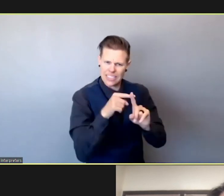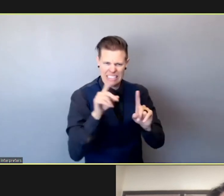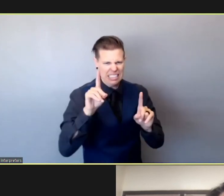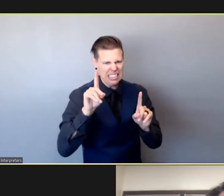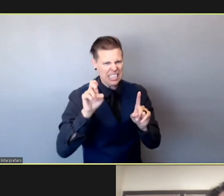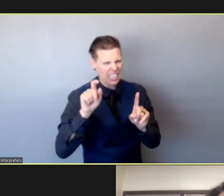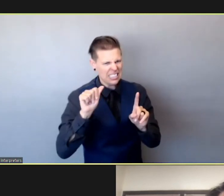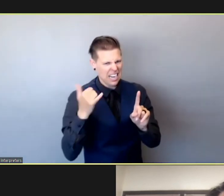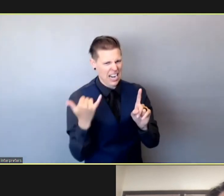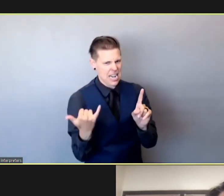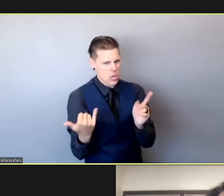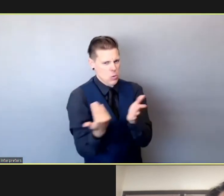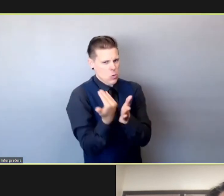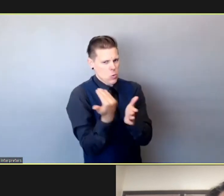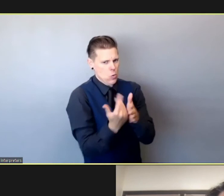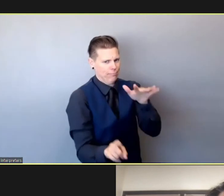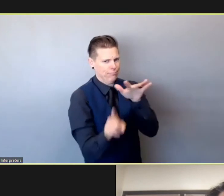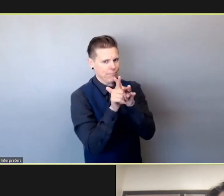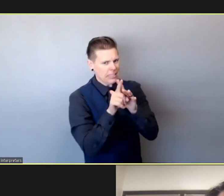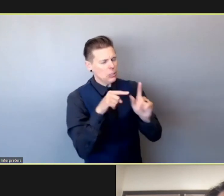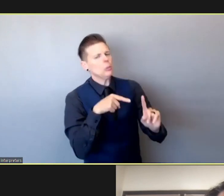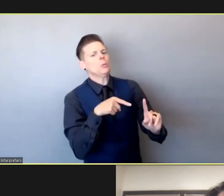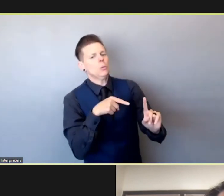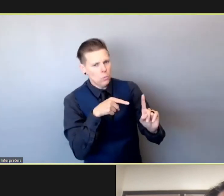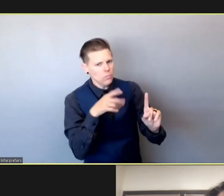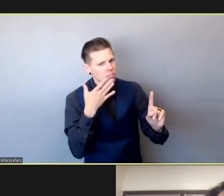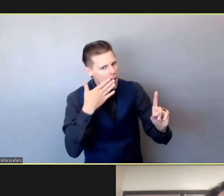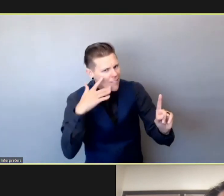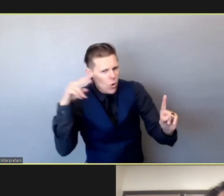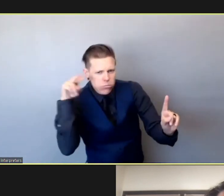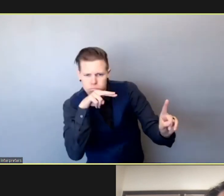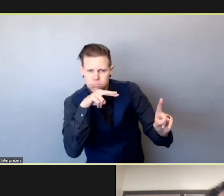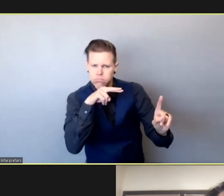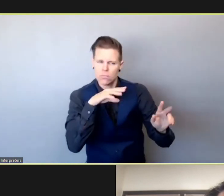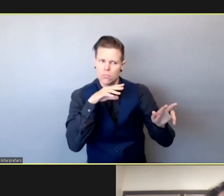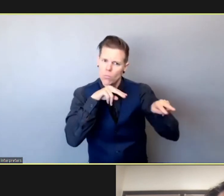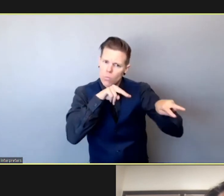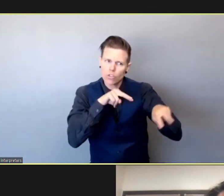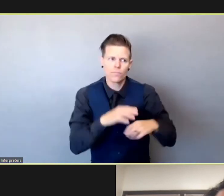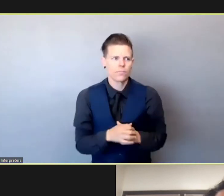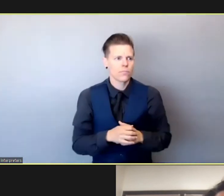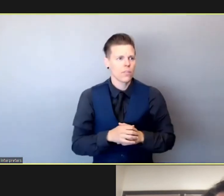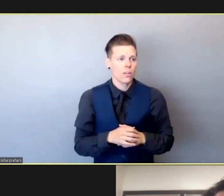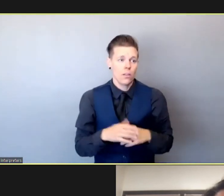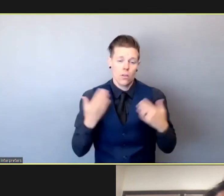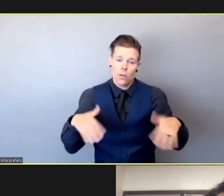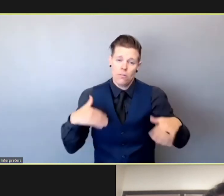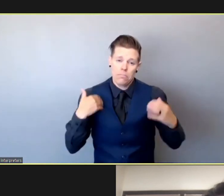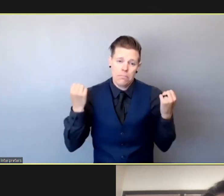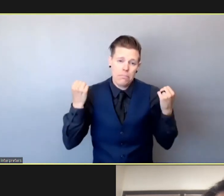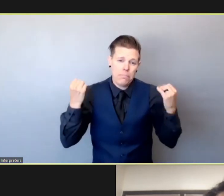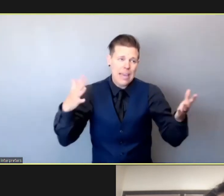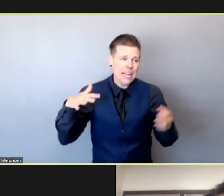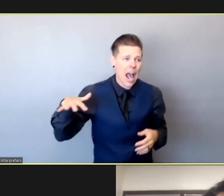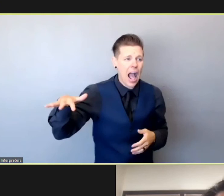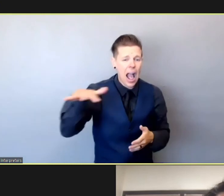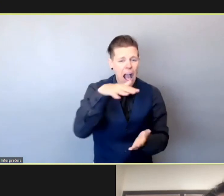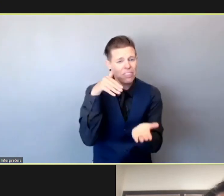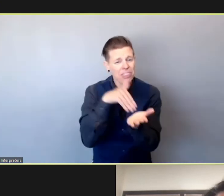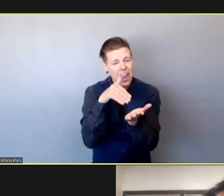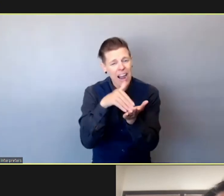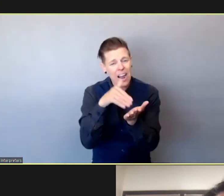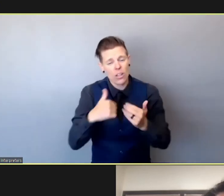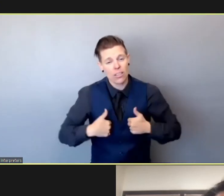And there are still thousands of lives left to be saved here in New Mexico.